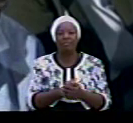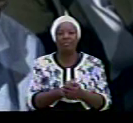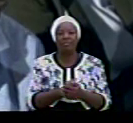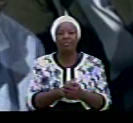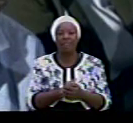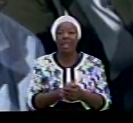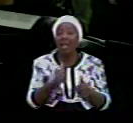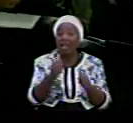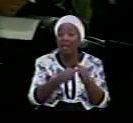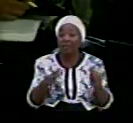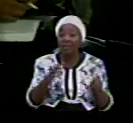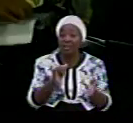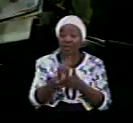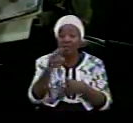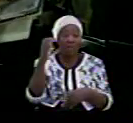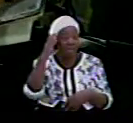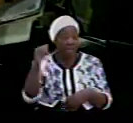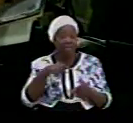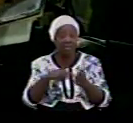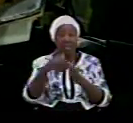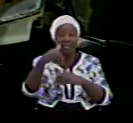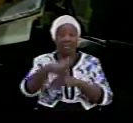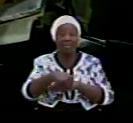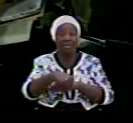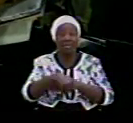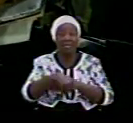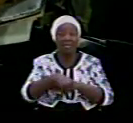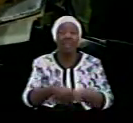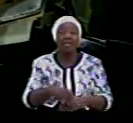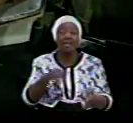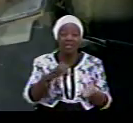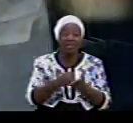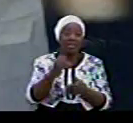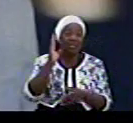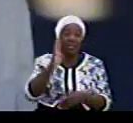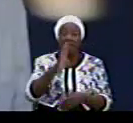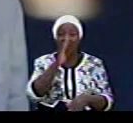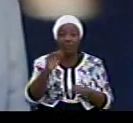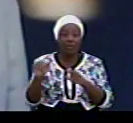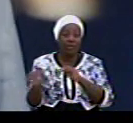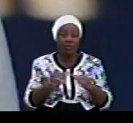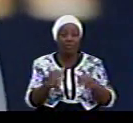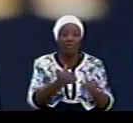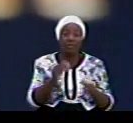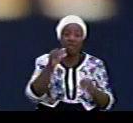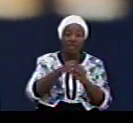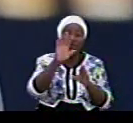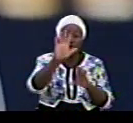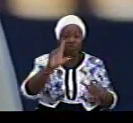Everything you are hearing tonight, it shall be done in your life.